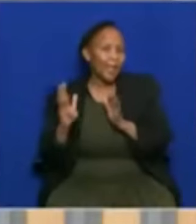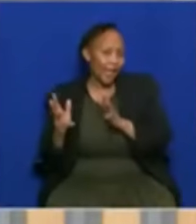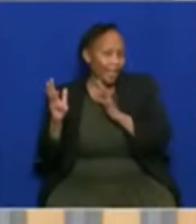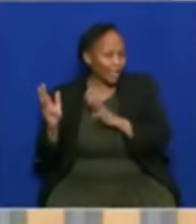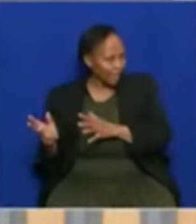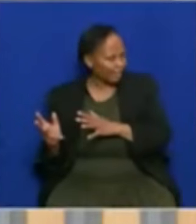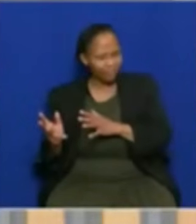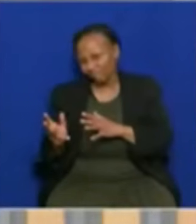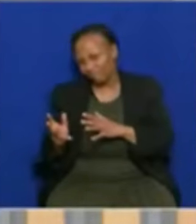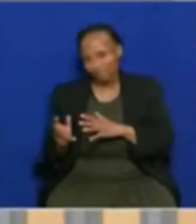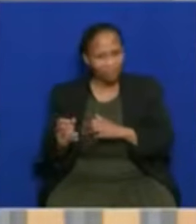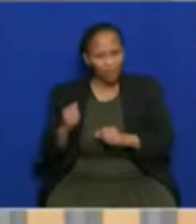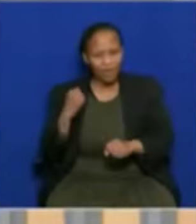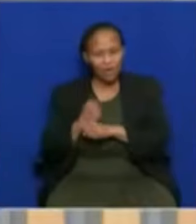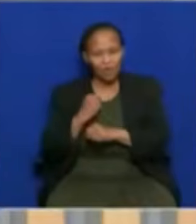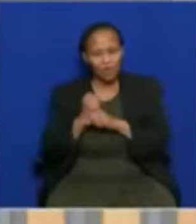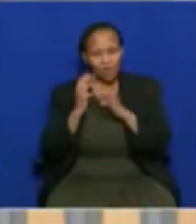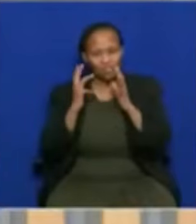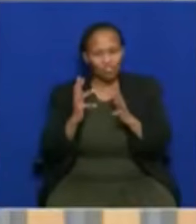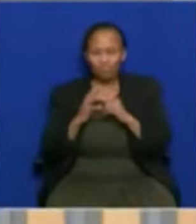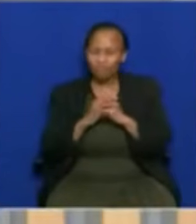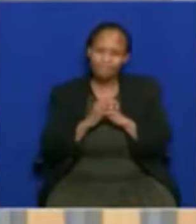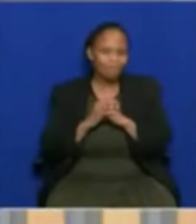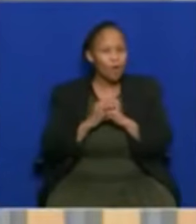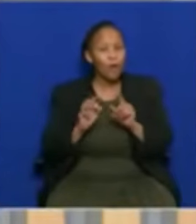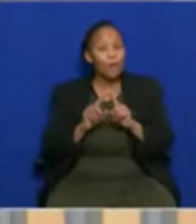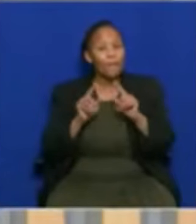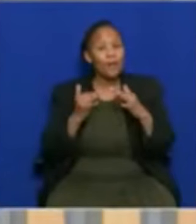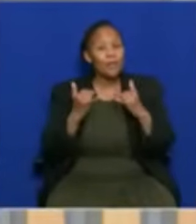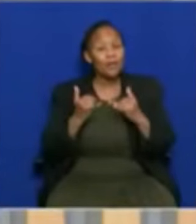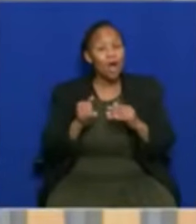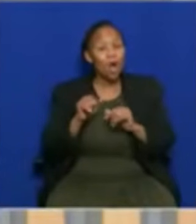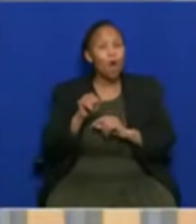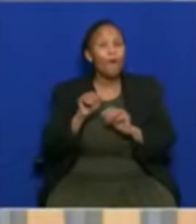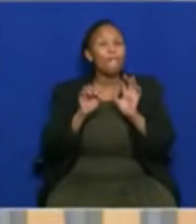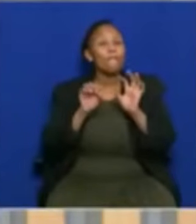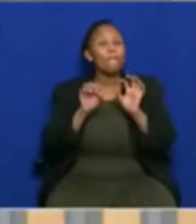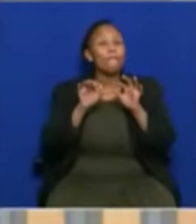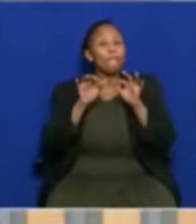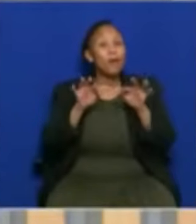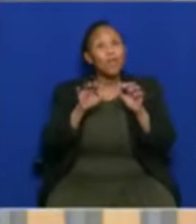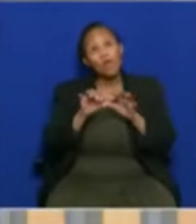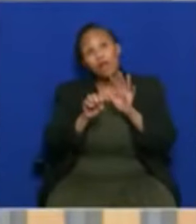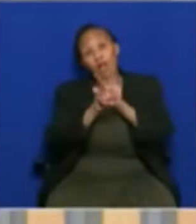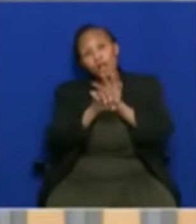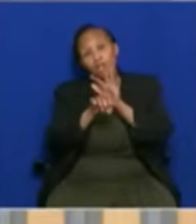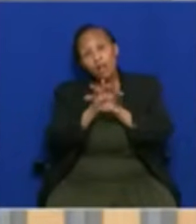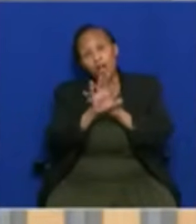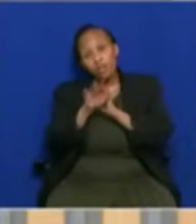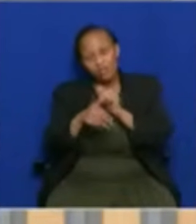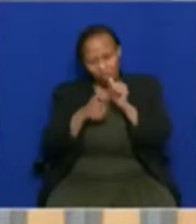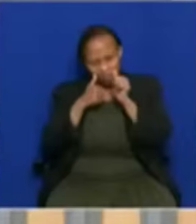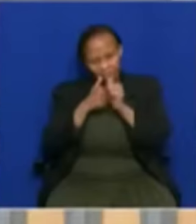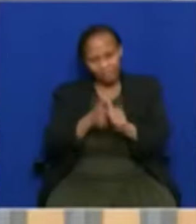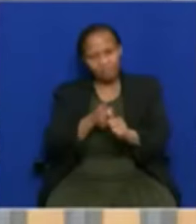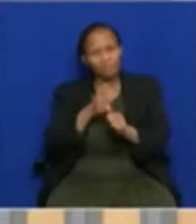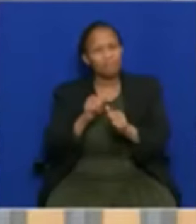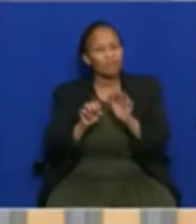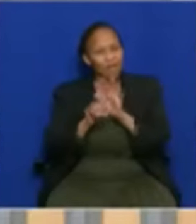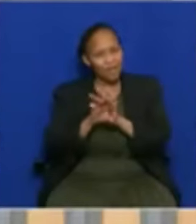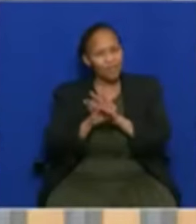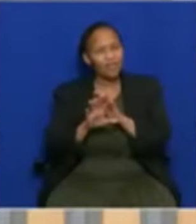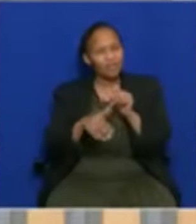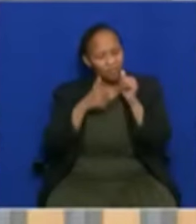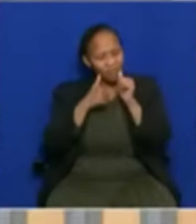you advertise a position to the public, you are bound by that advert and the job requirements. And you cannot use